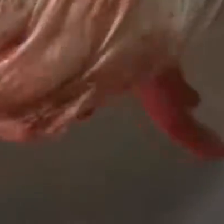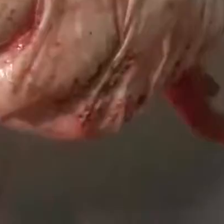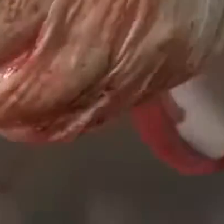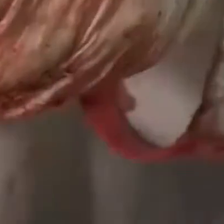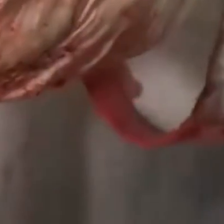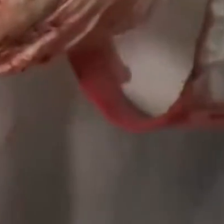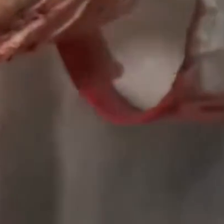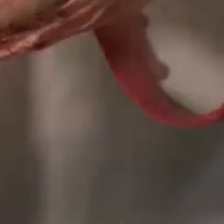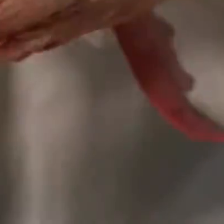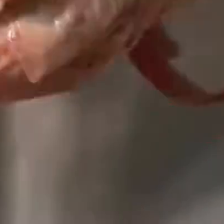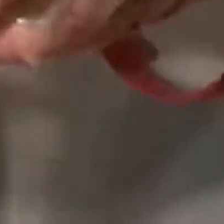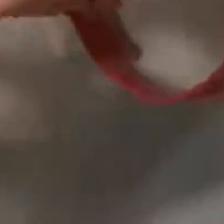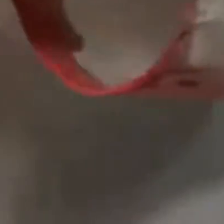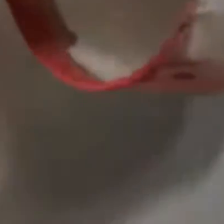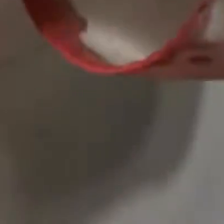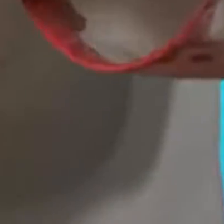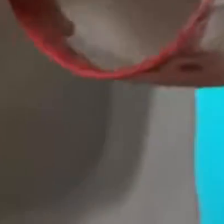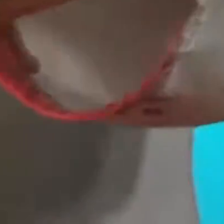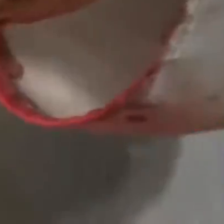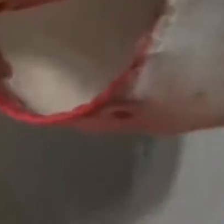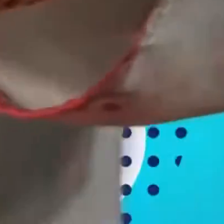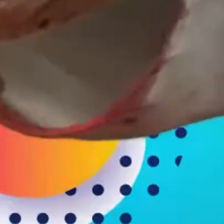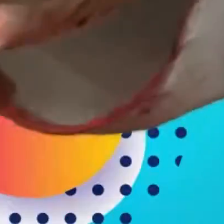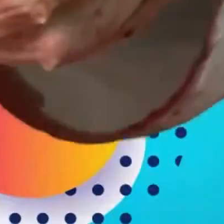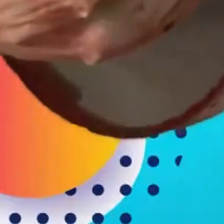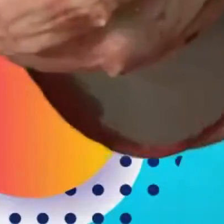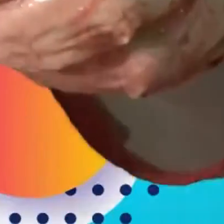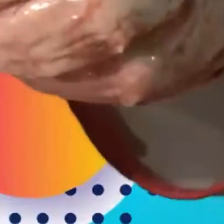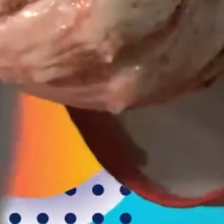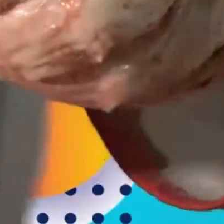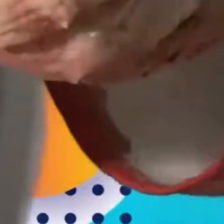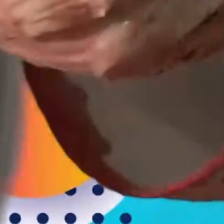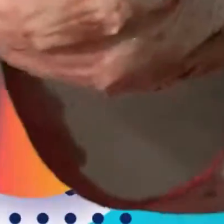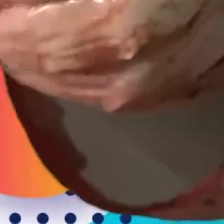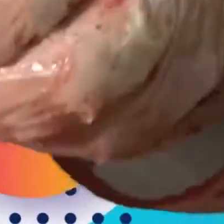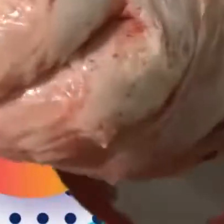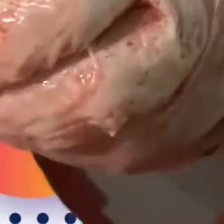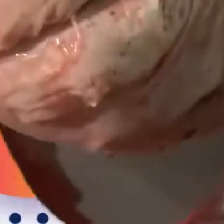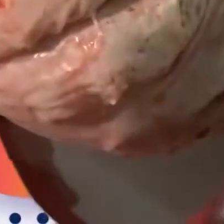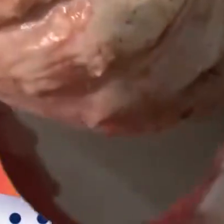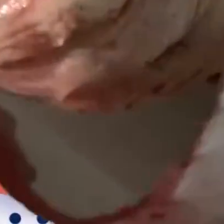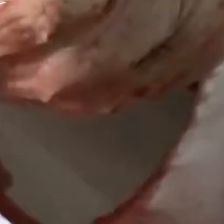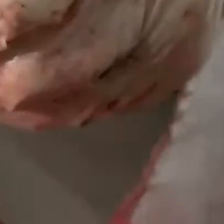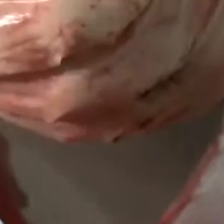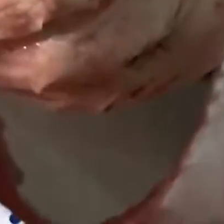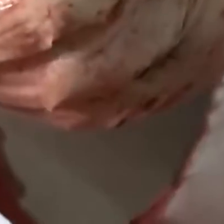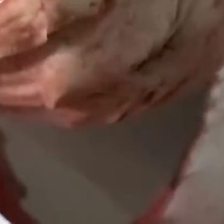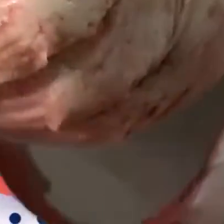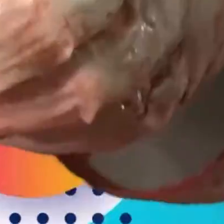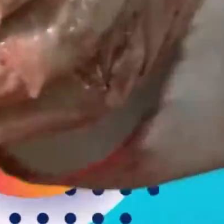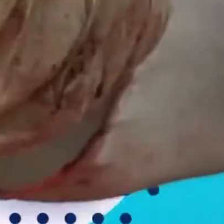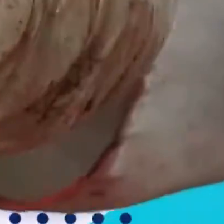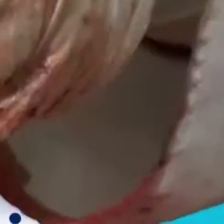the esophagus a bit. Guys, do you see this? I lovely call it the boerewors layer. That's connective tissue. All right, this is